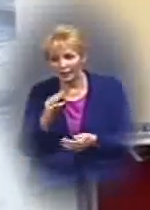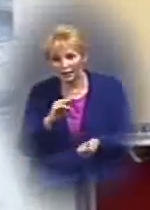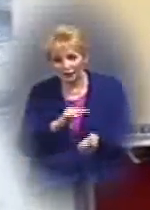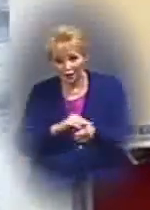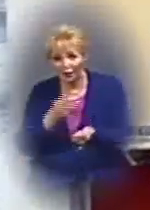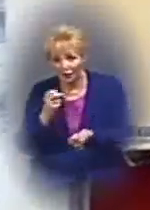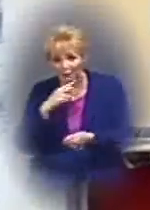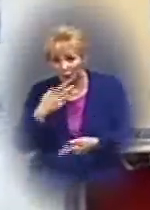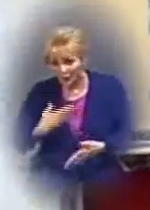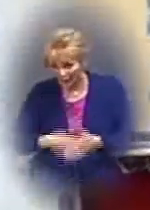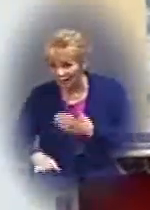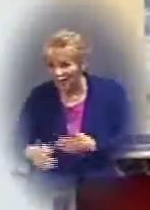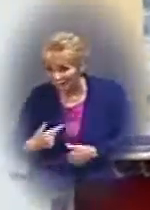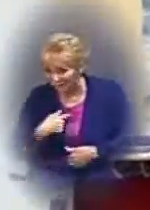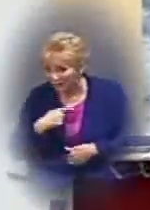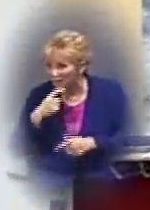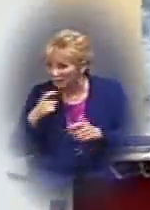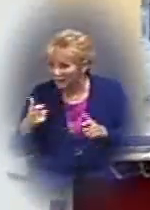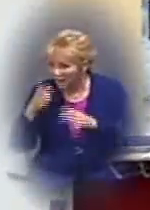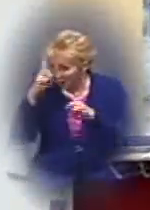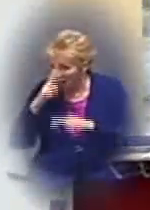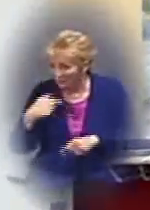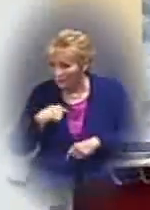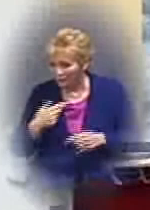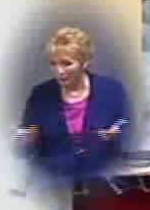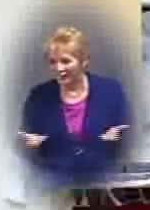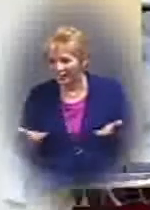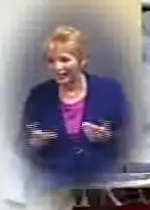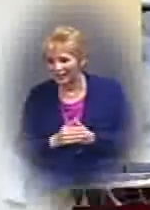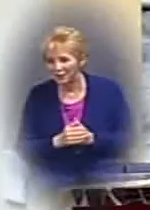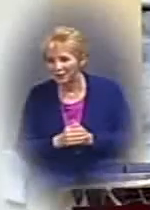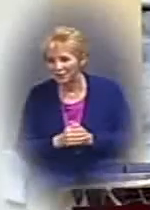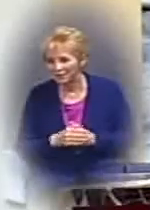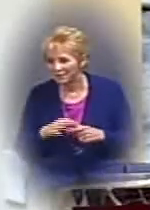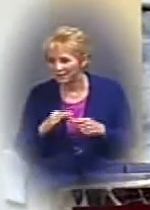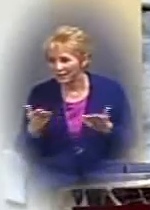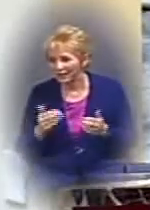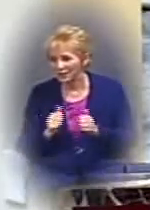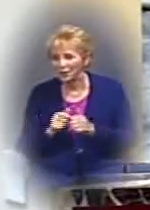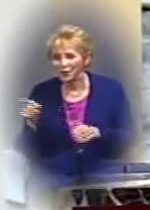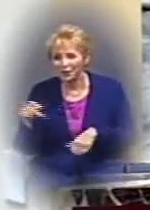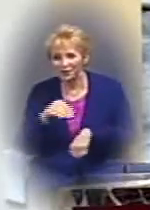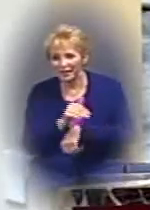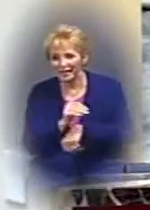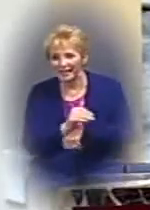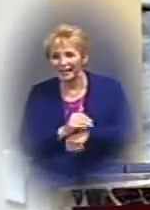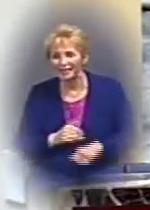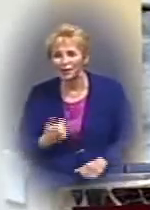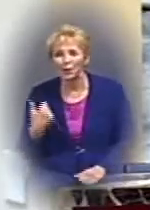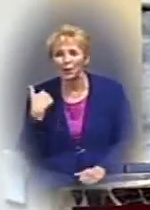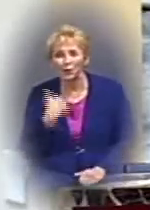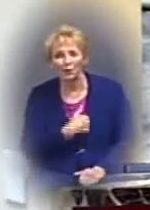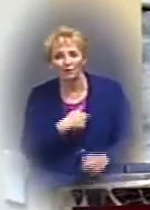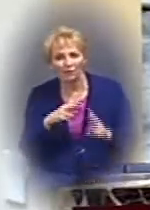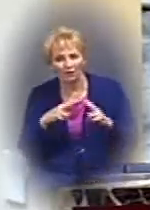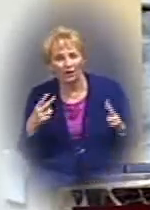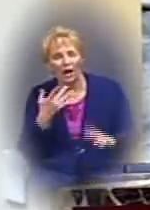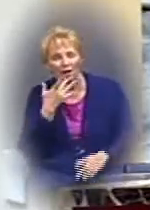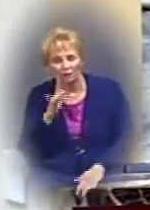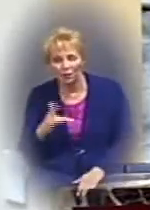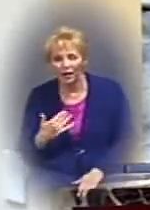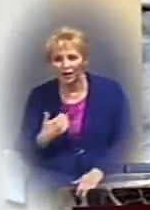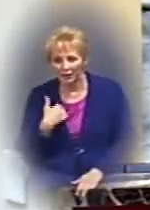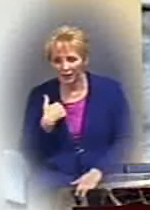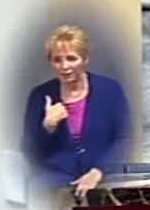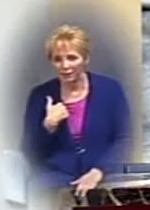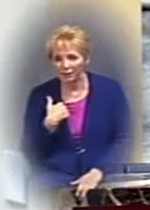me, so it's a huge honor for me to be here, particularly in your presence tonight. We are very fortunate to have